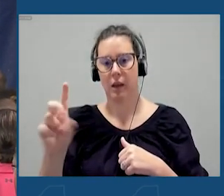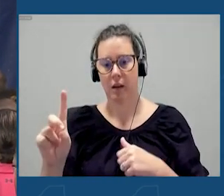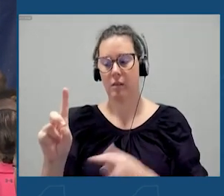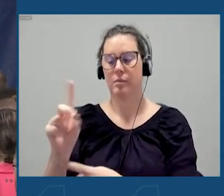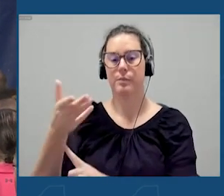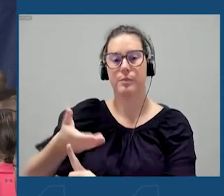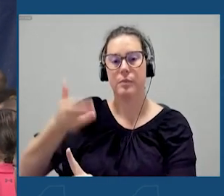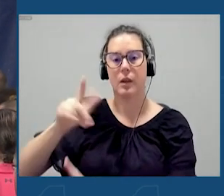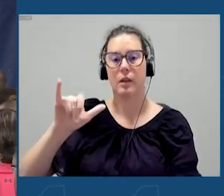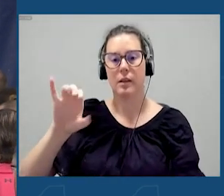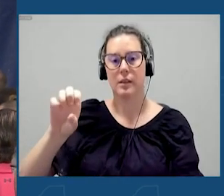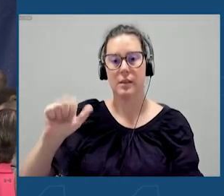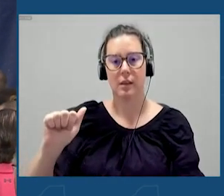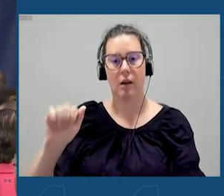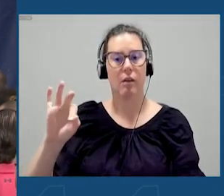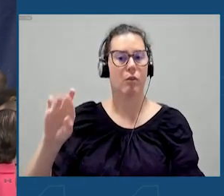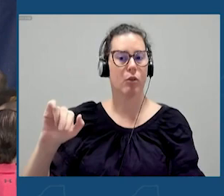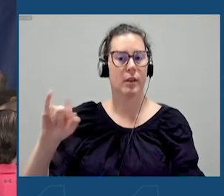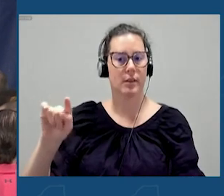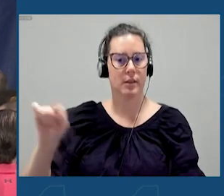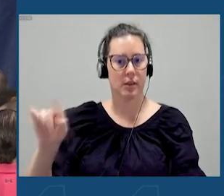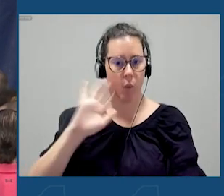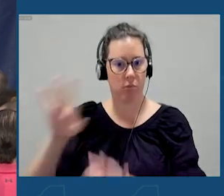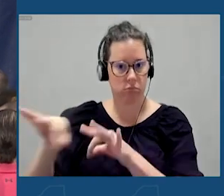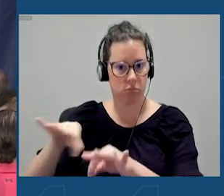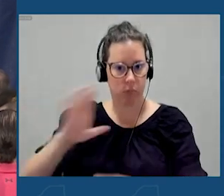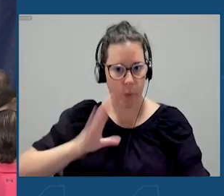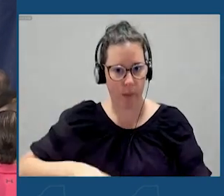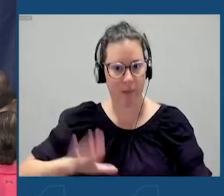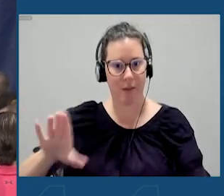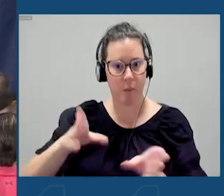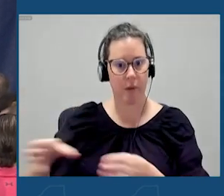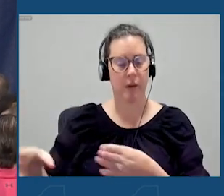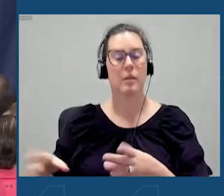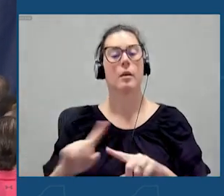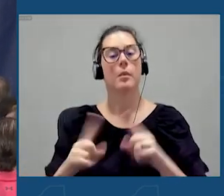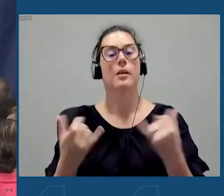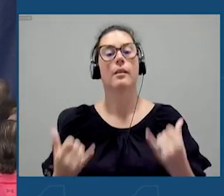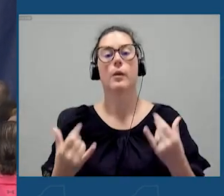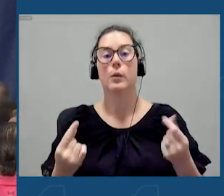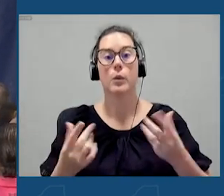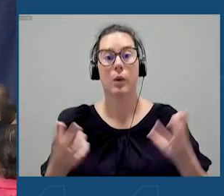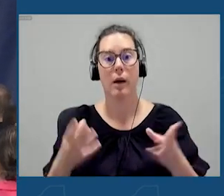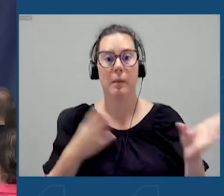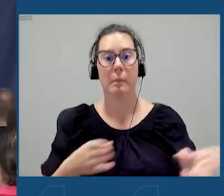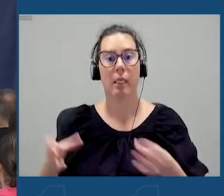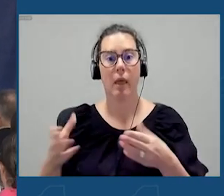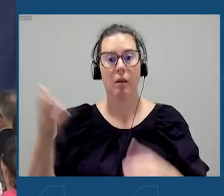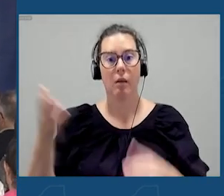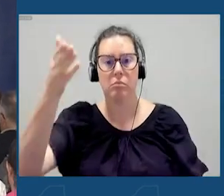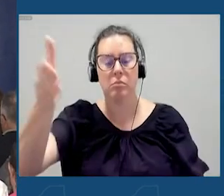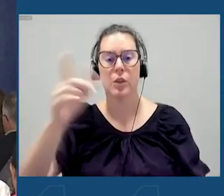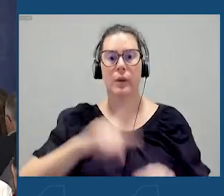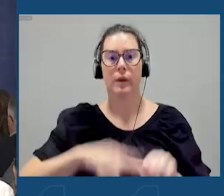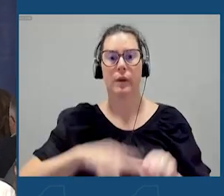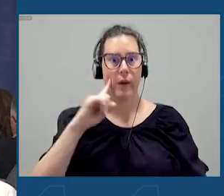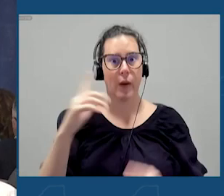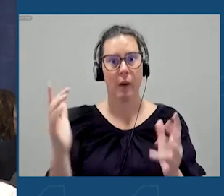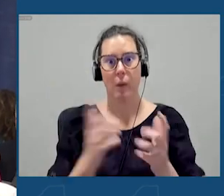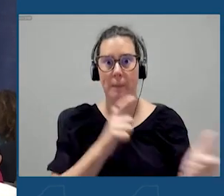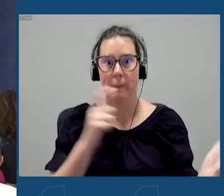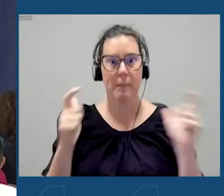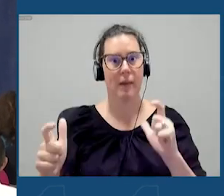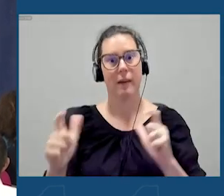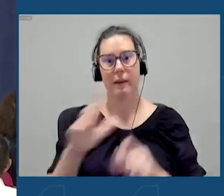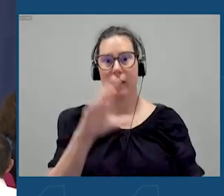their plans are as well. So what we have to do here is plan ahead. You can't just hear that a big company wants to go